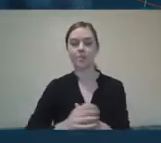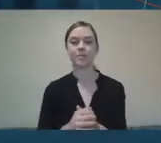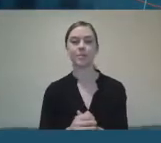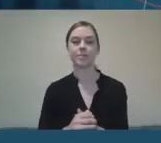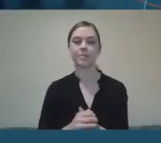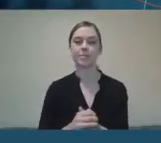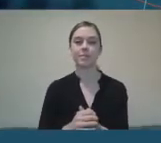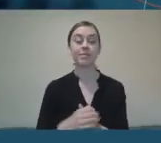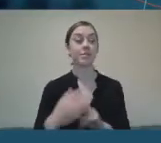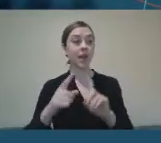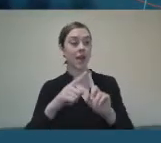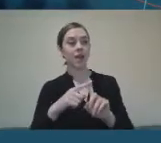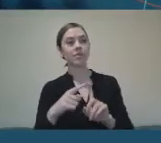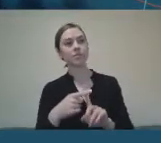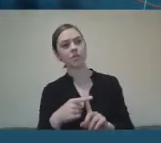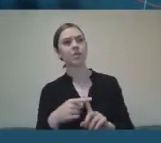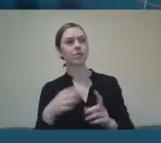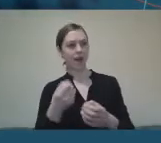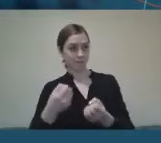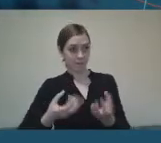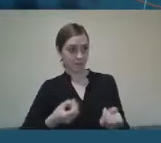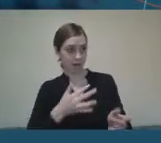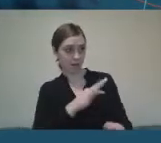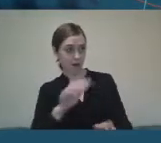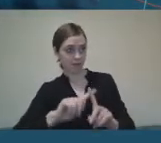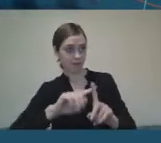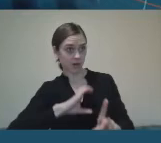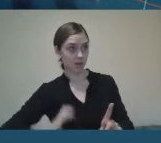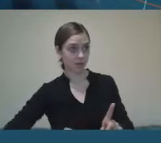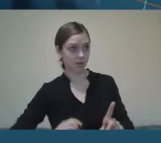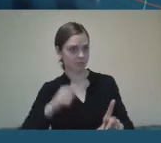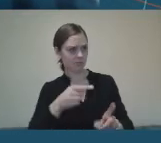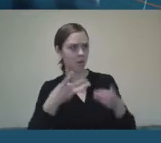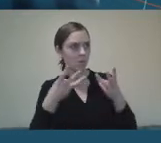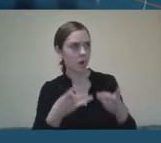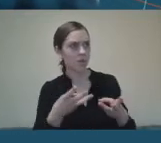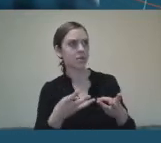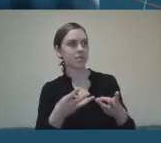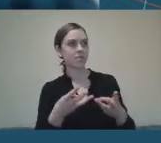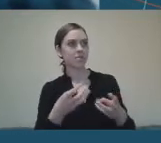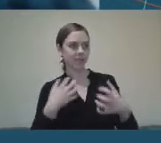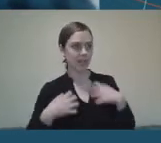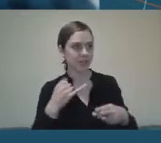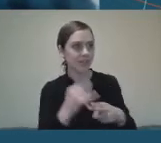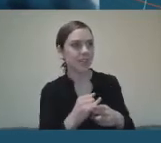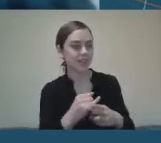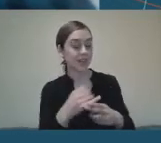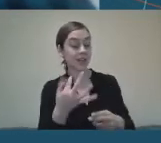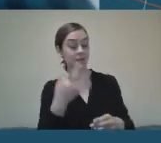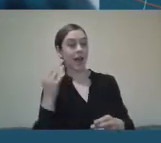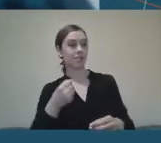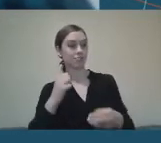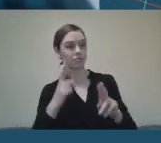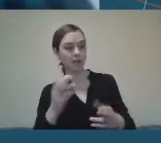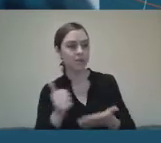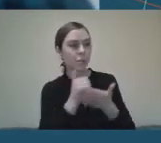good feedback from various clubs that that's what they want to do and that's something that they're really, really interested, as long as they get the right support there and right structures in place to